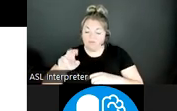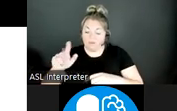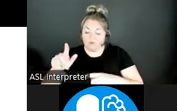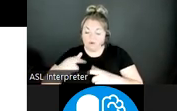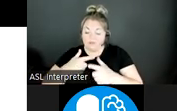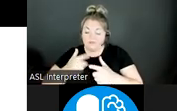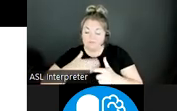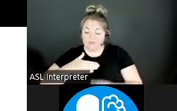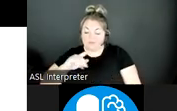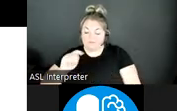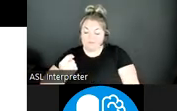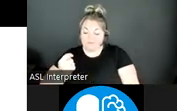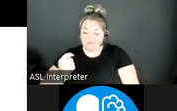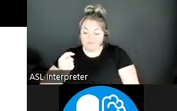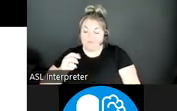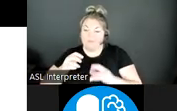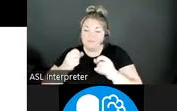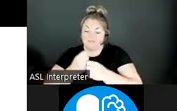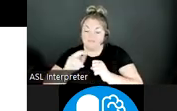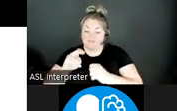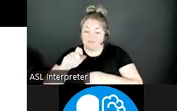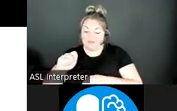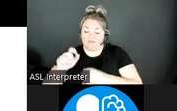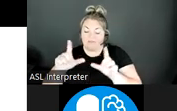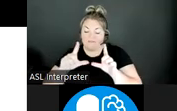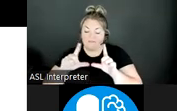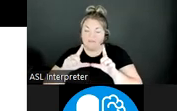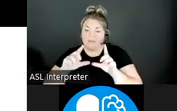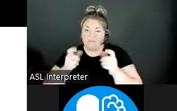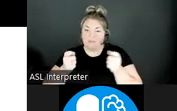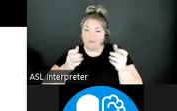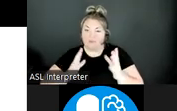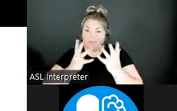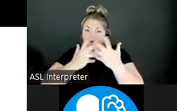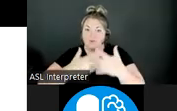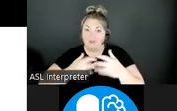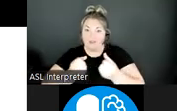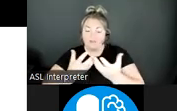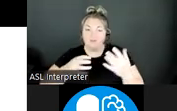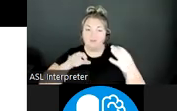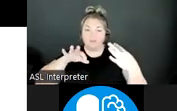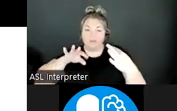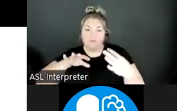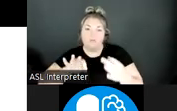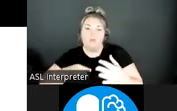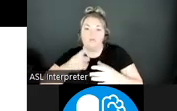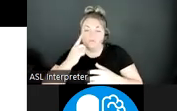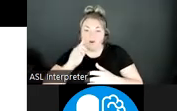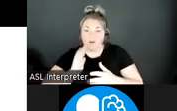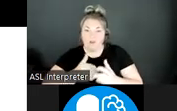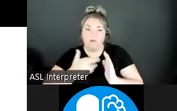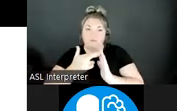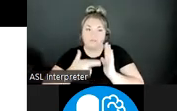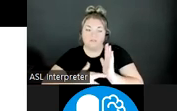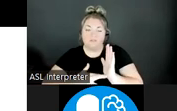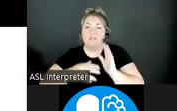my team, the Safety Net licensing managers, integrated a lot of that feedback into our rule draft. And the rules